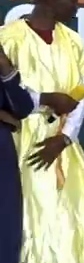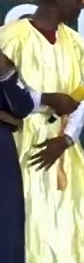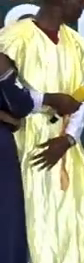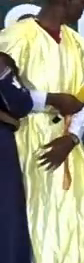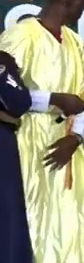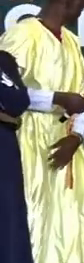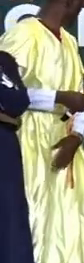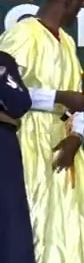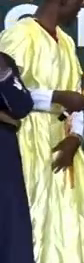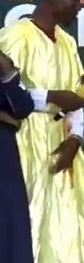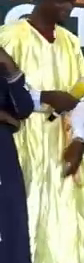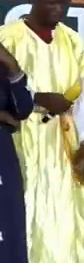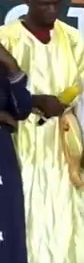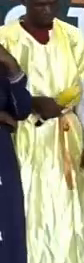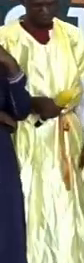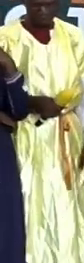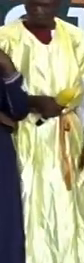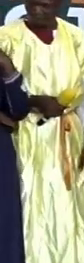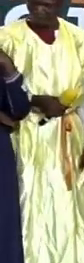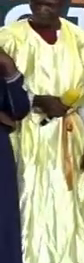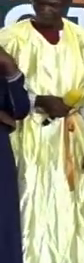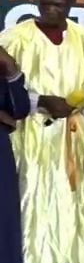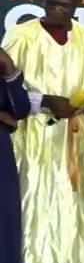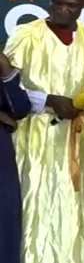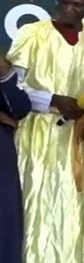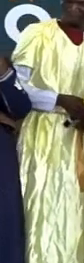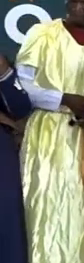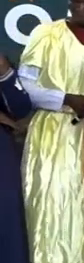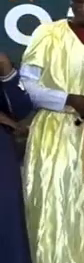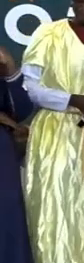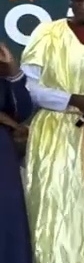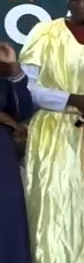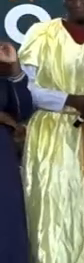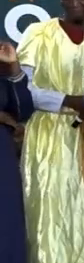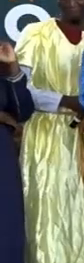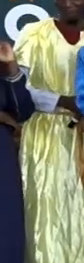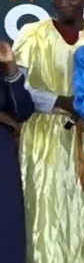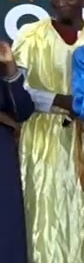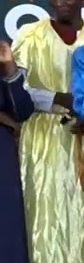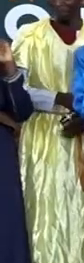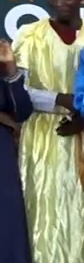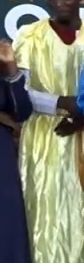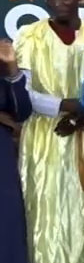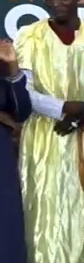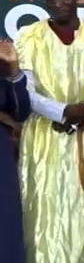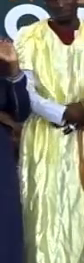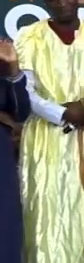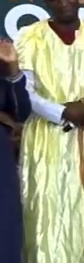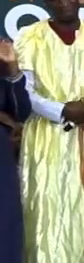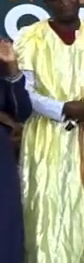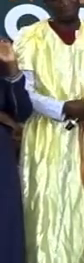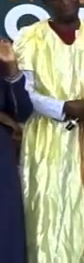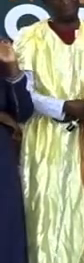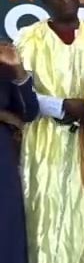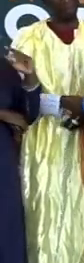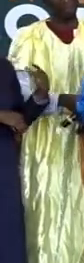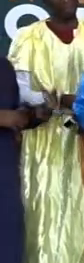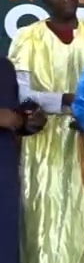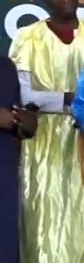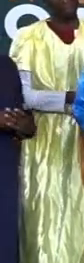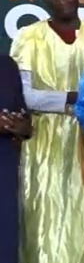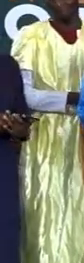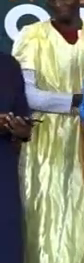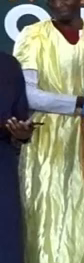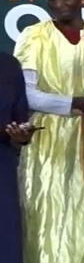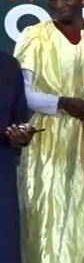us. Okay? So something had to happen. And this takes us to Pentecost. So what happened during